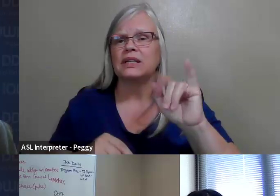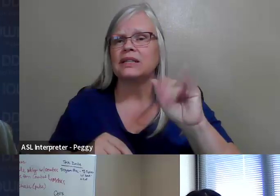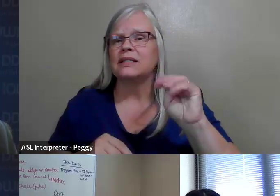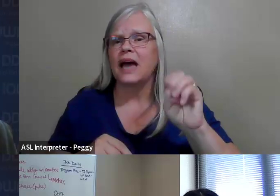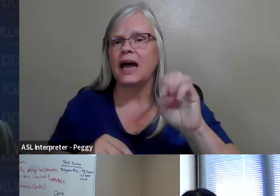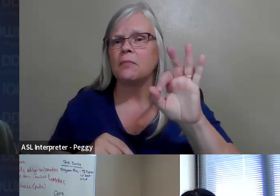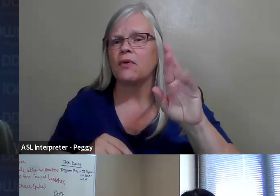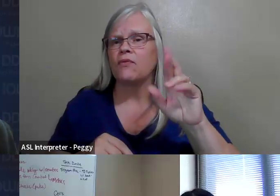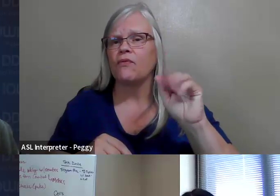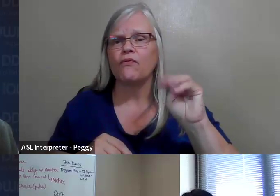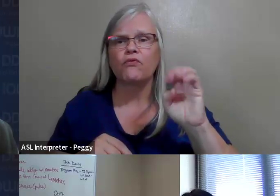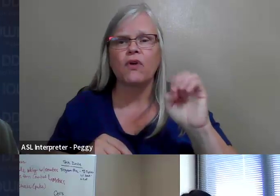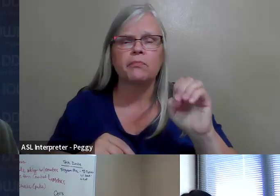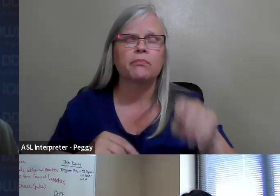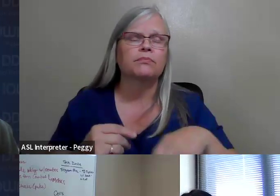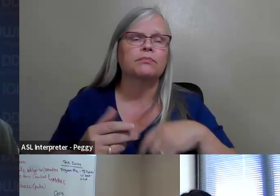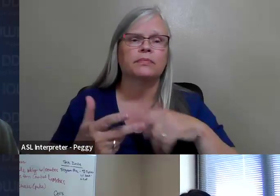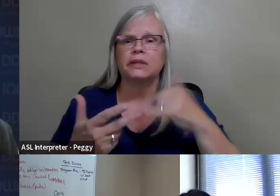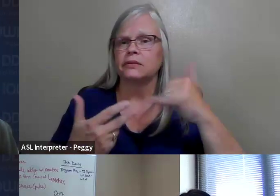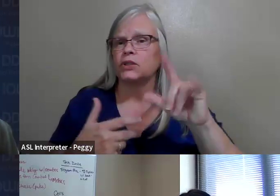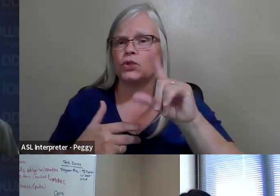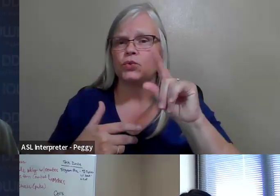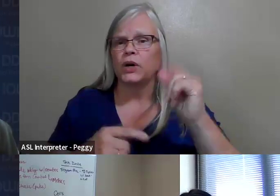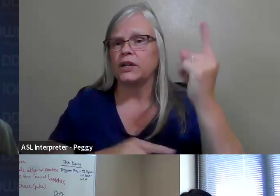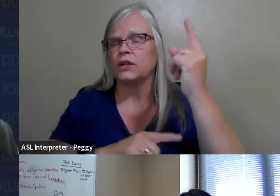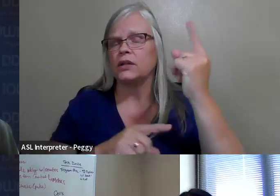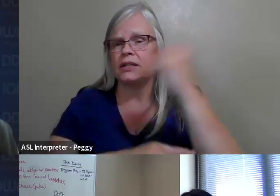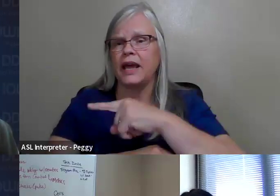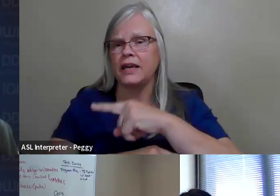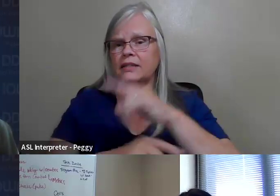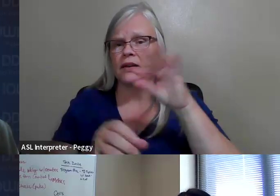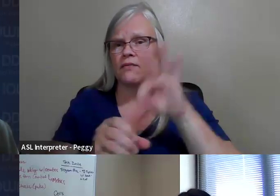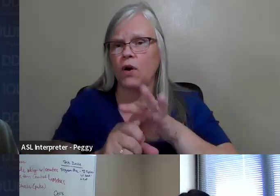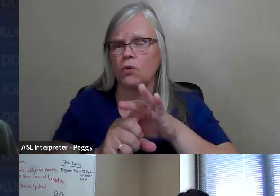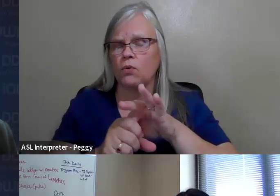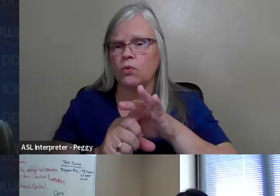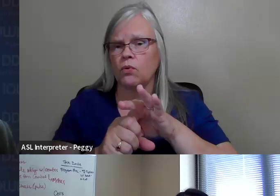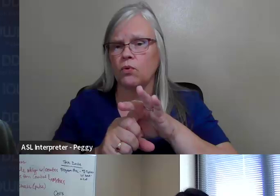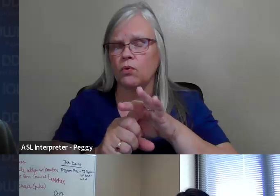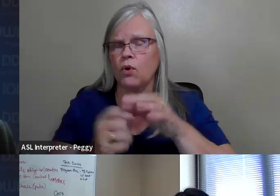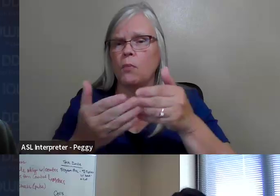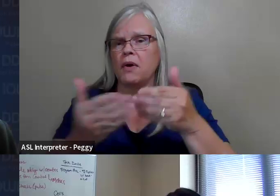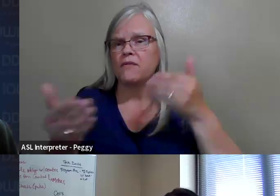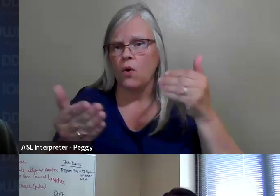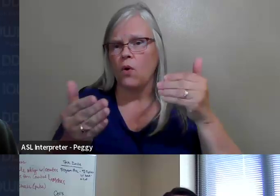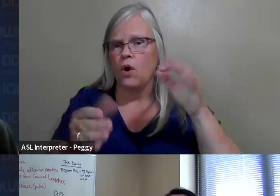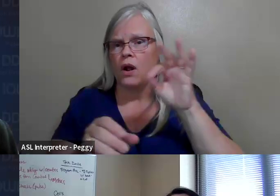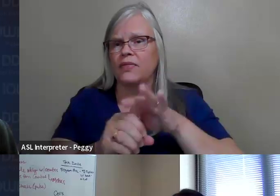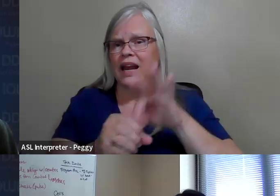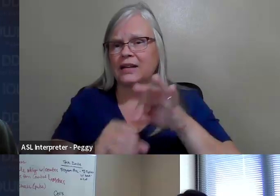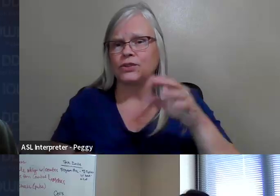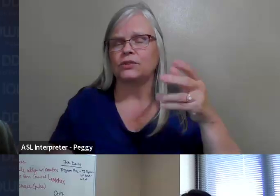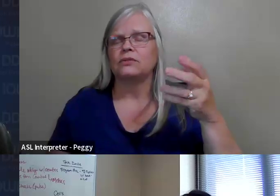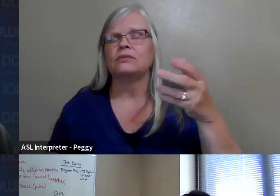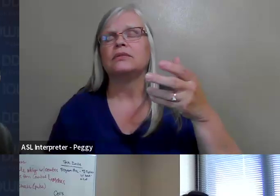or, it's still 20 days to vote early before to vote before the election, in person,